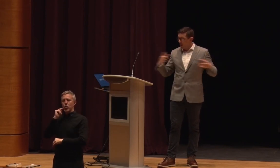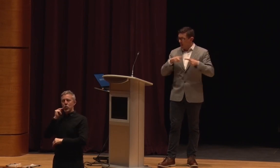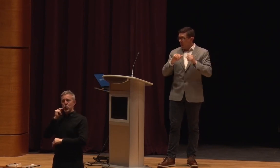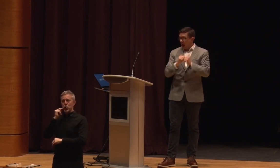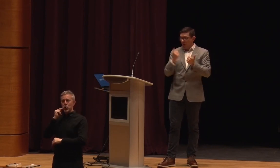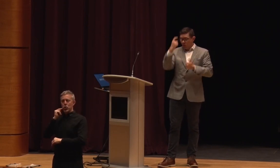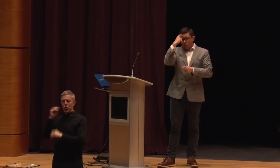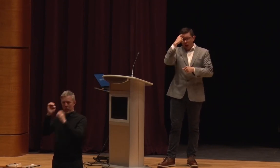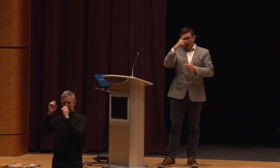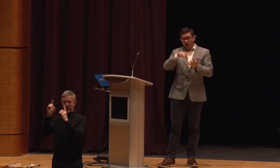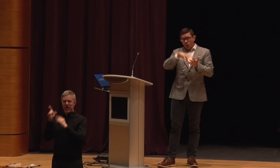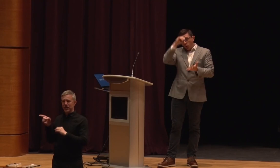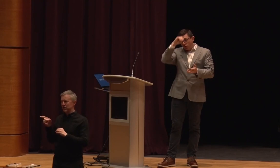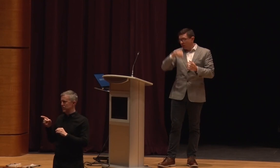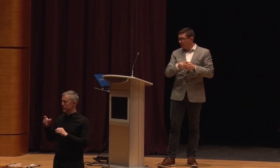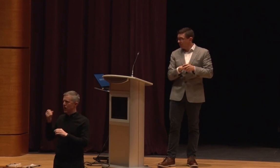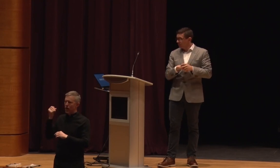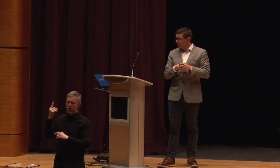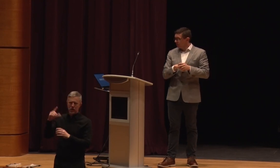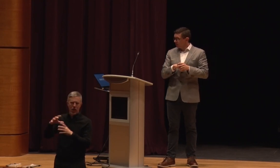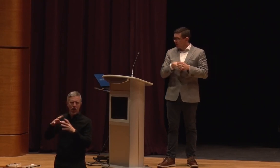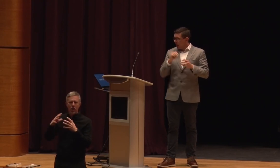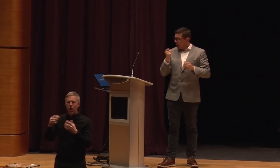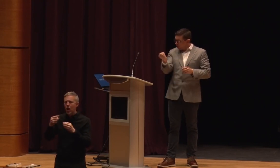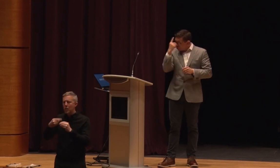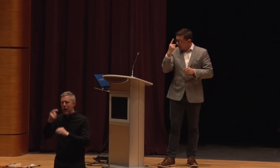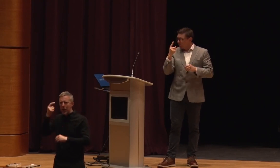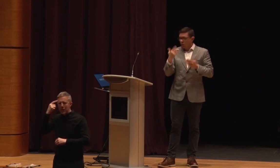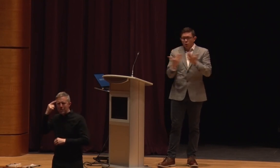And she understands a lot about how the brain learns